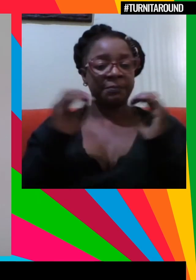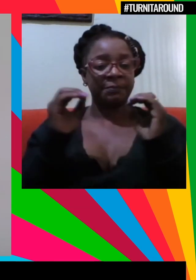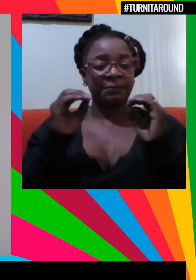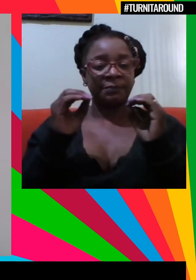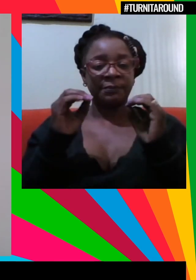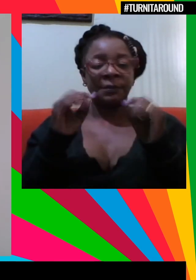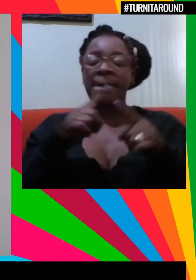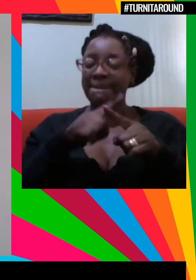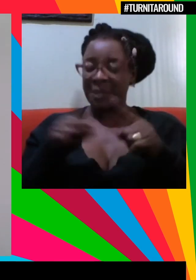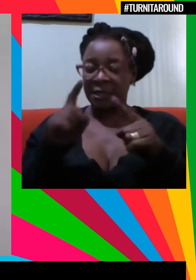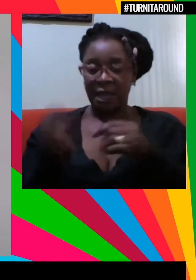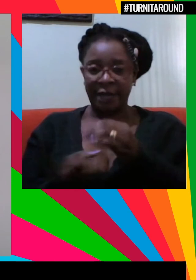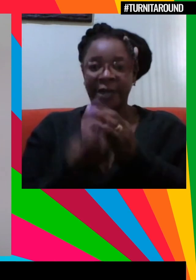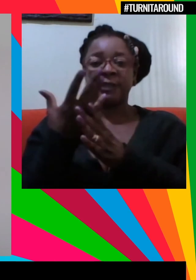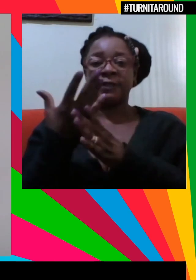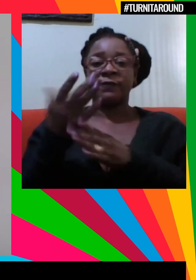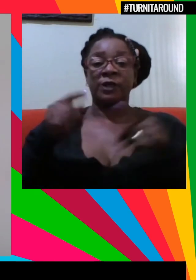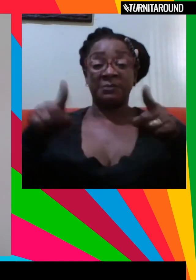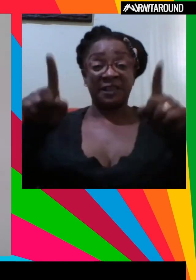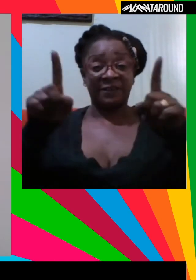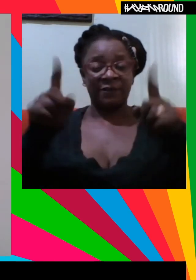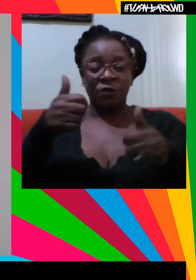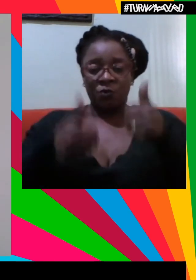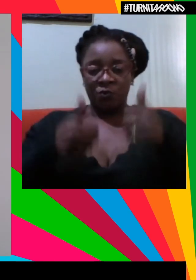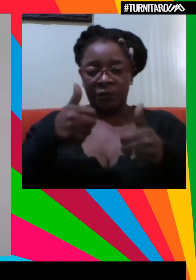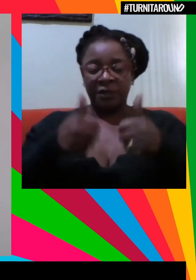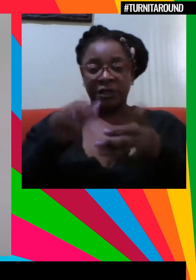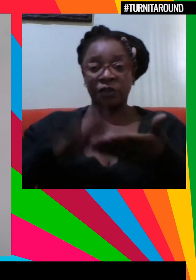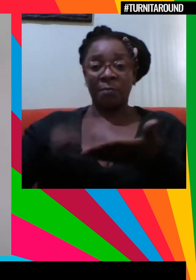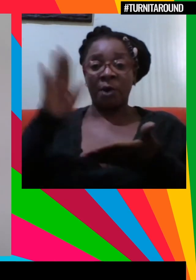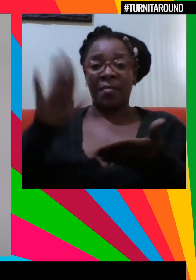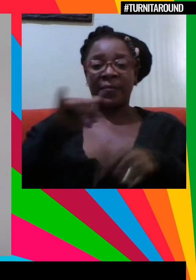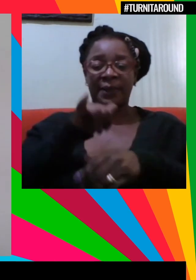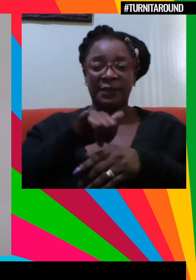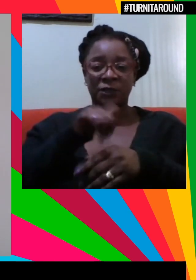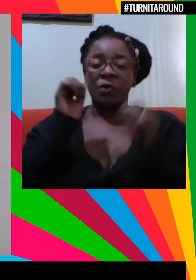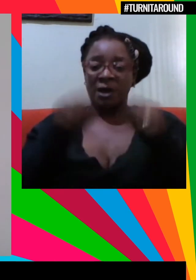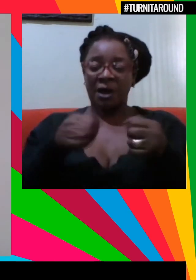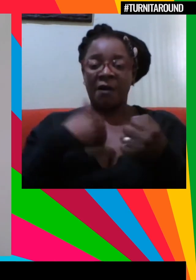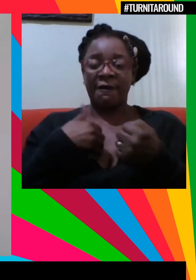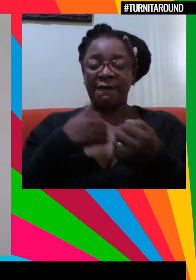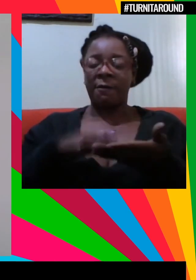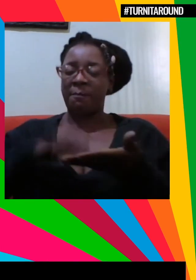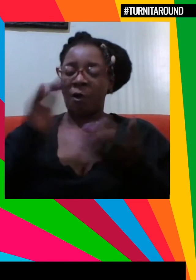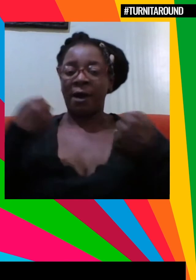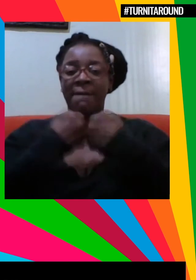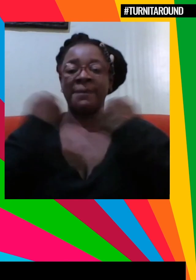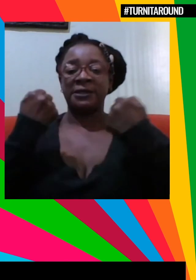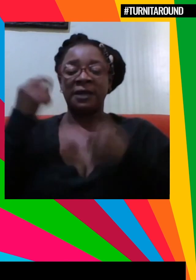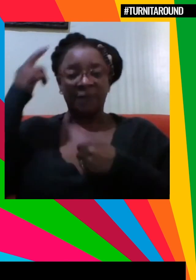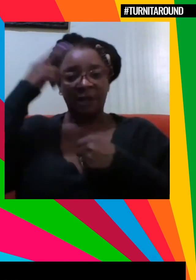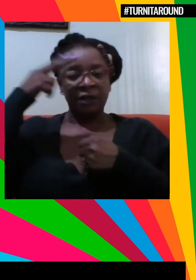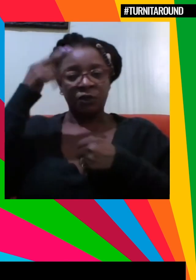themselves. We can help create more than that. We can have a greater impact. That's the reason we're calling